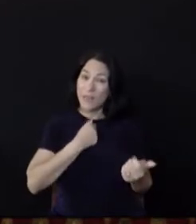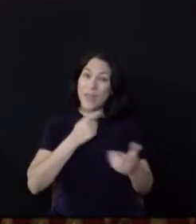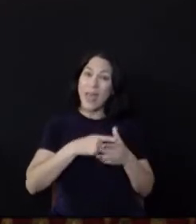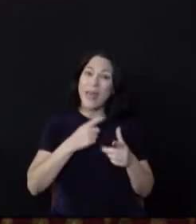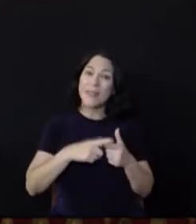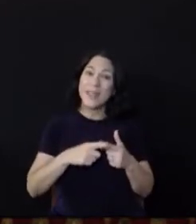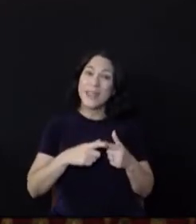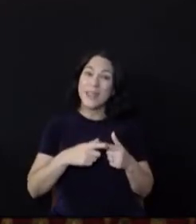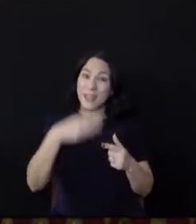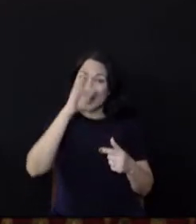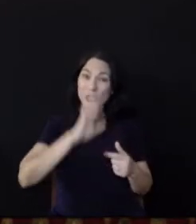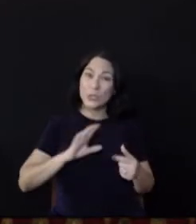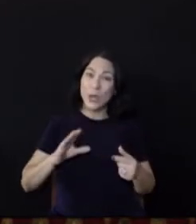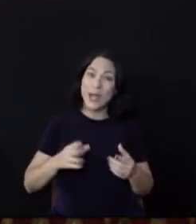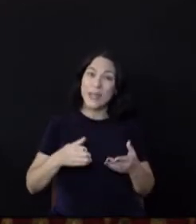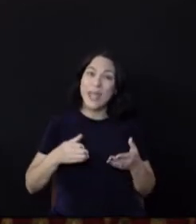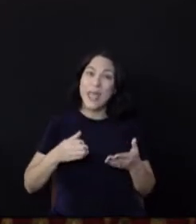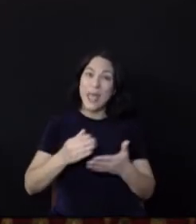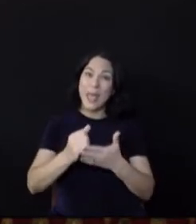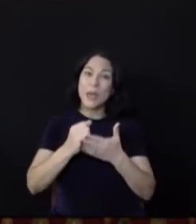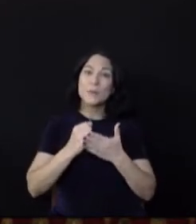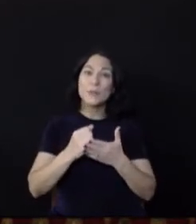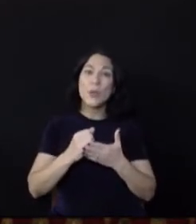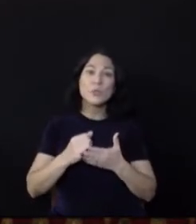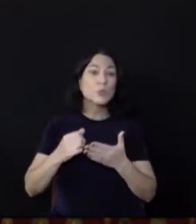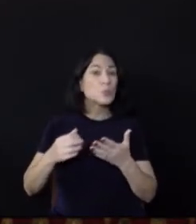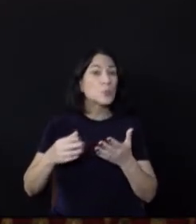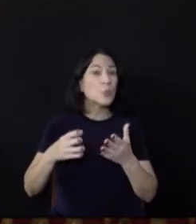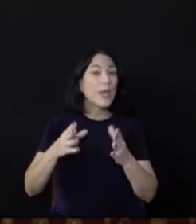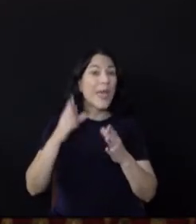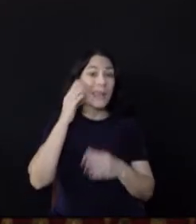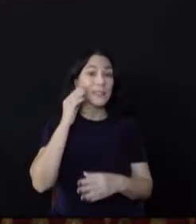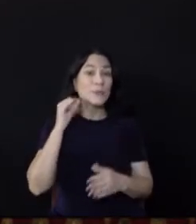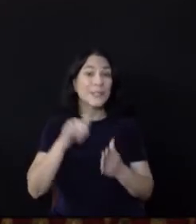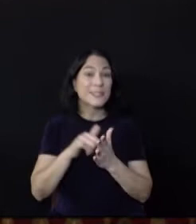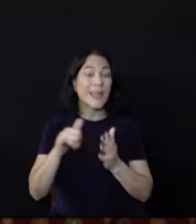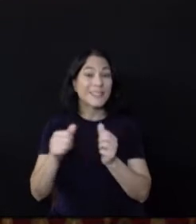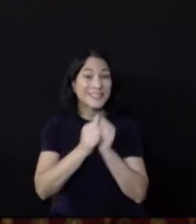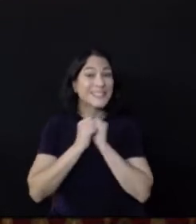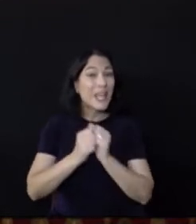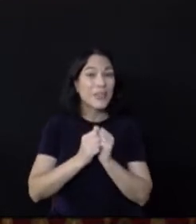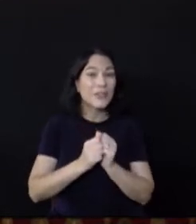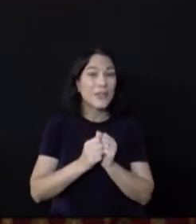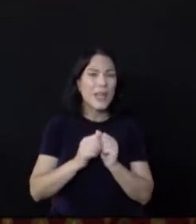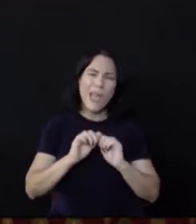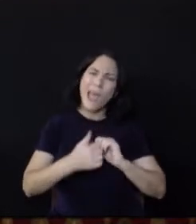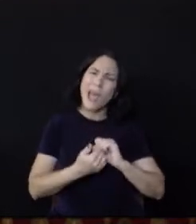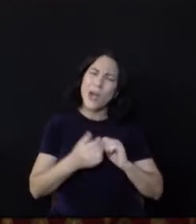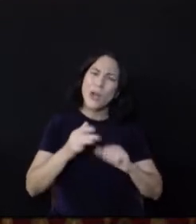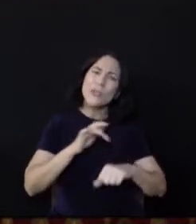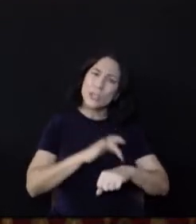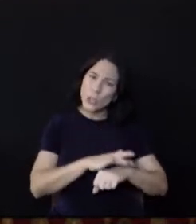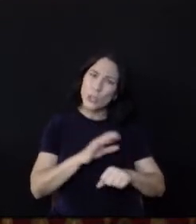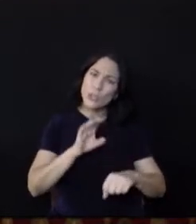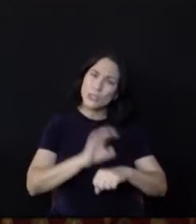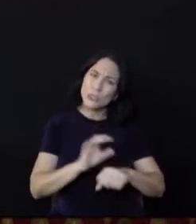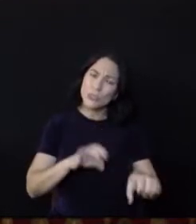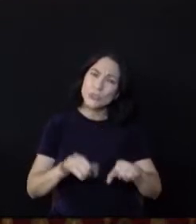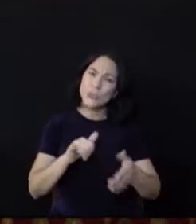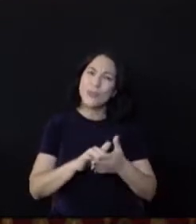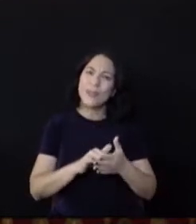brings us to experience that corporately, how did the early church do it? By meeting in one another's